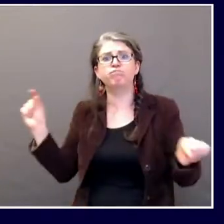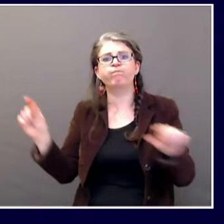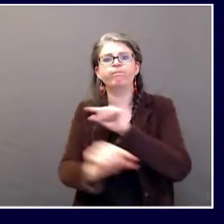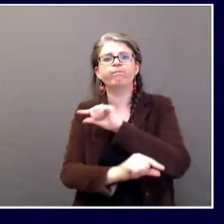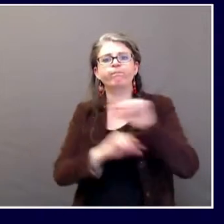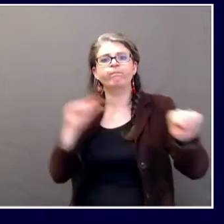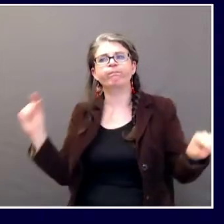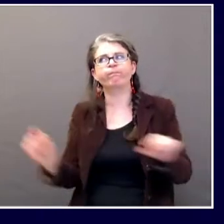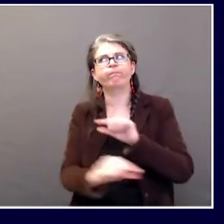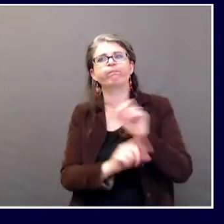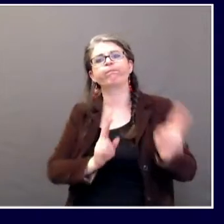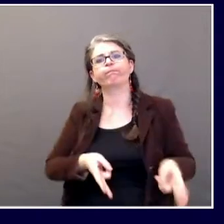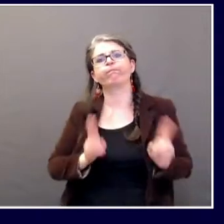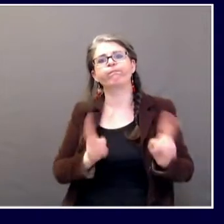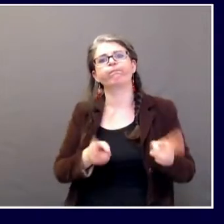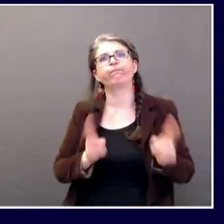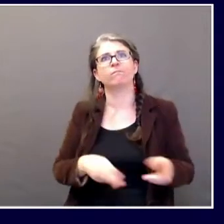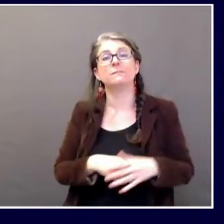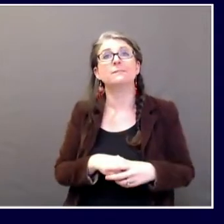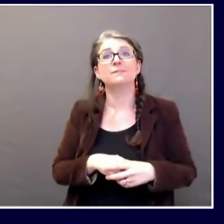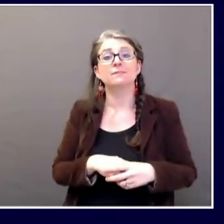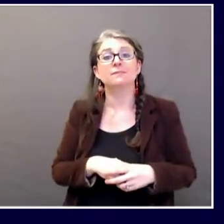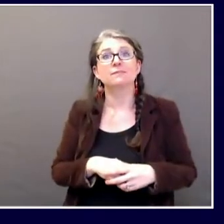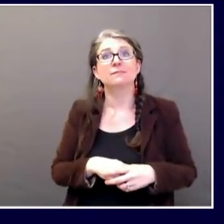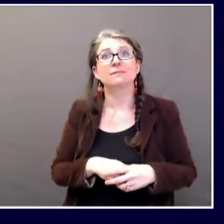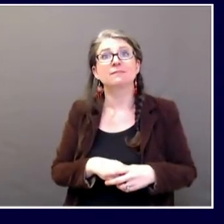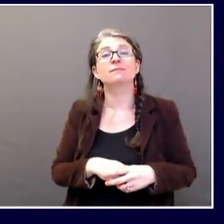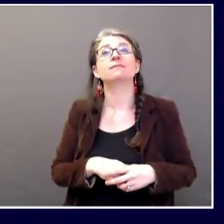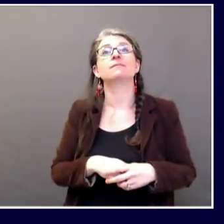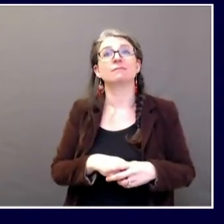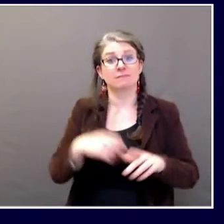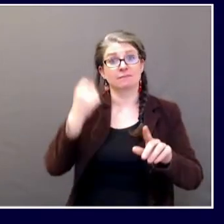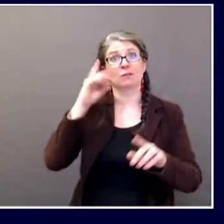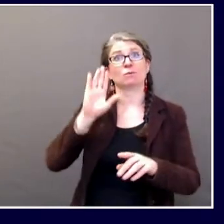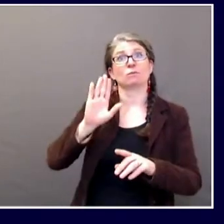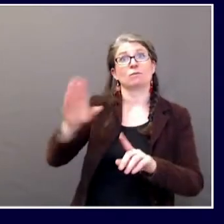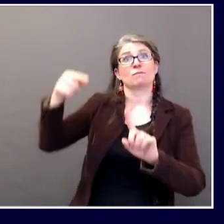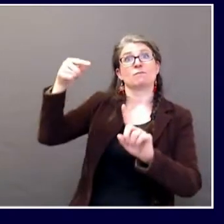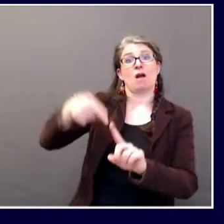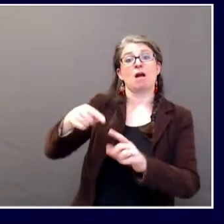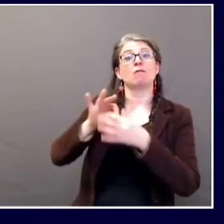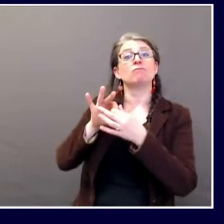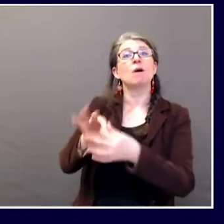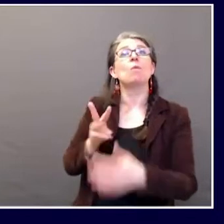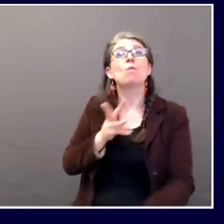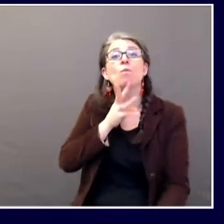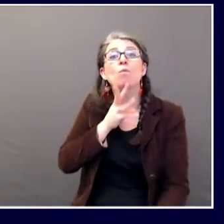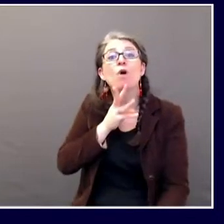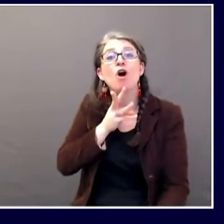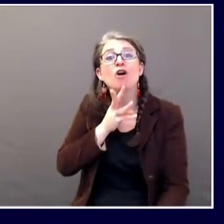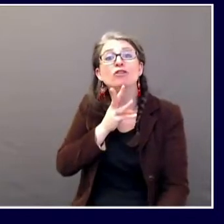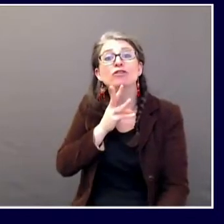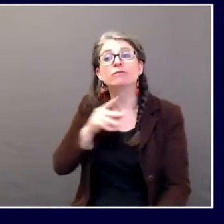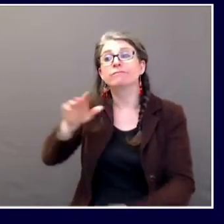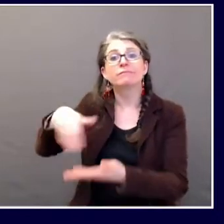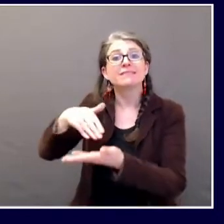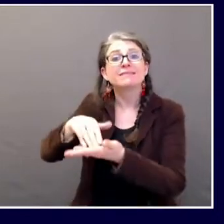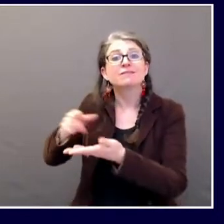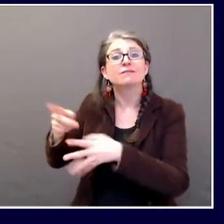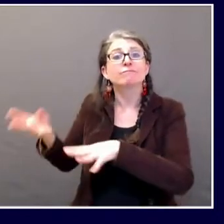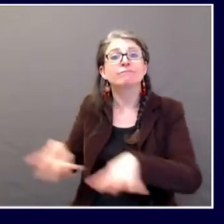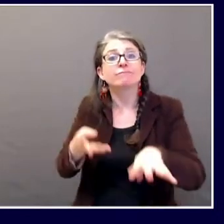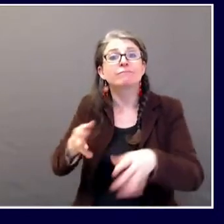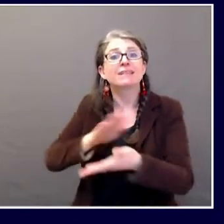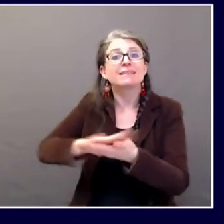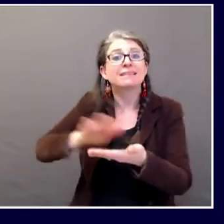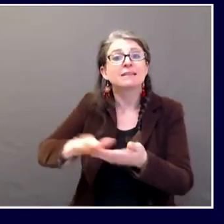not have fresh drinking water without it. I think the policy question is how we balance that criticality against the need to keep older